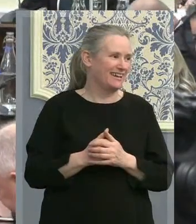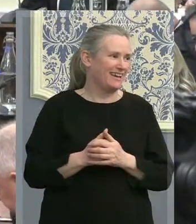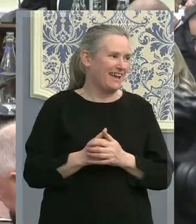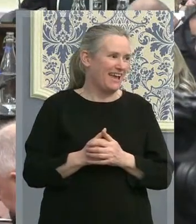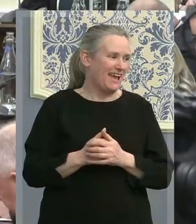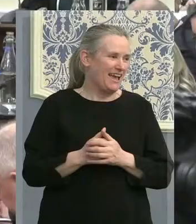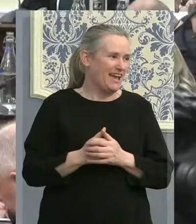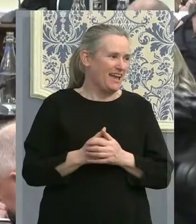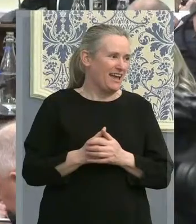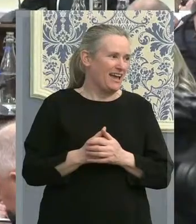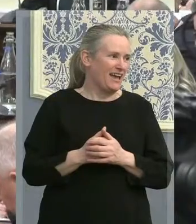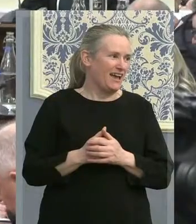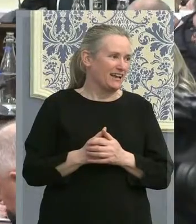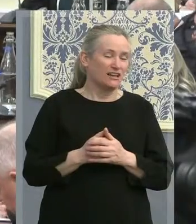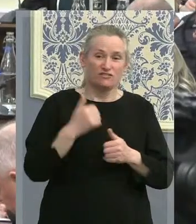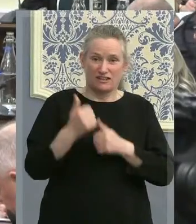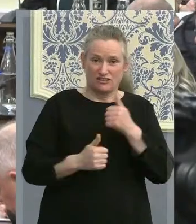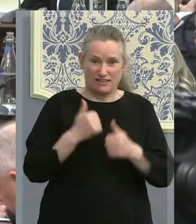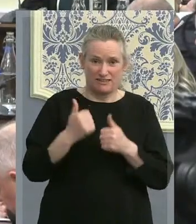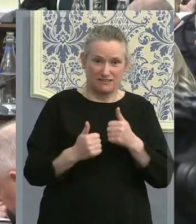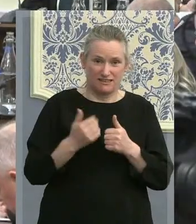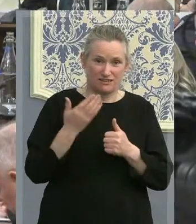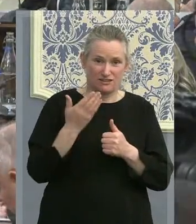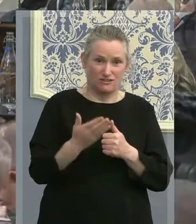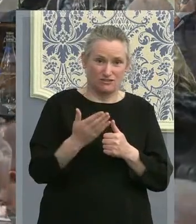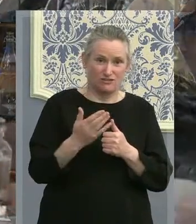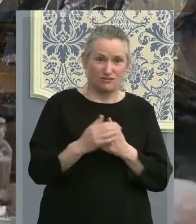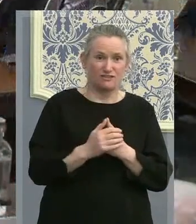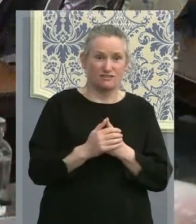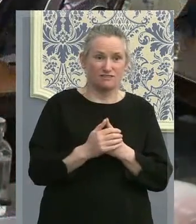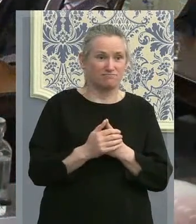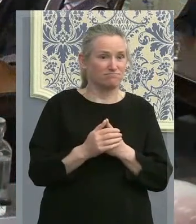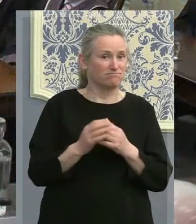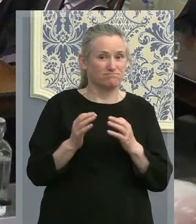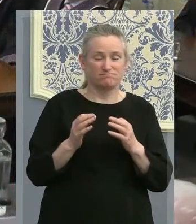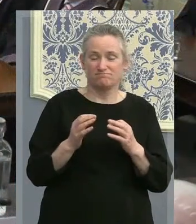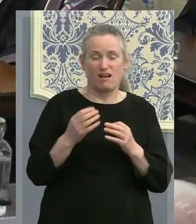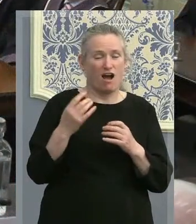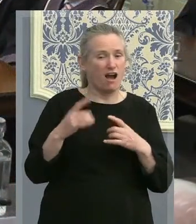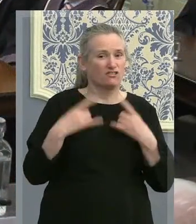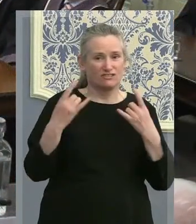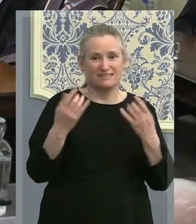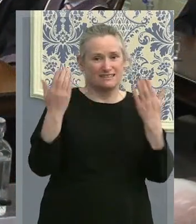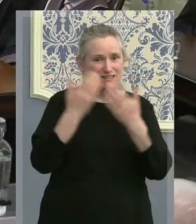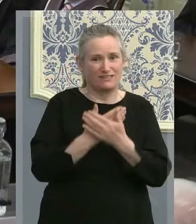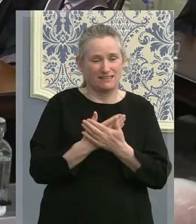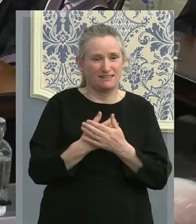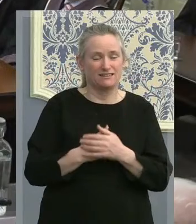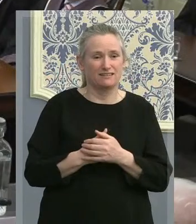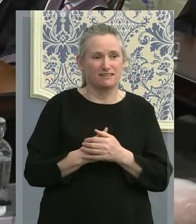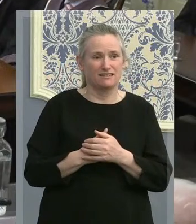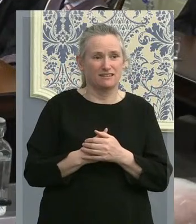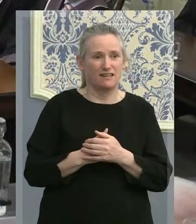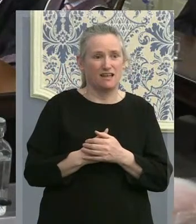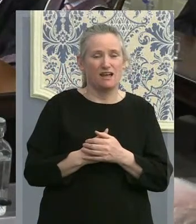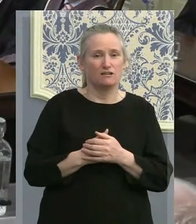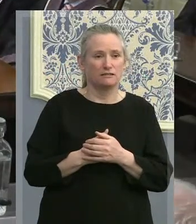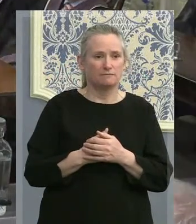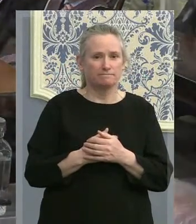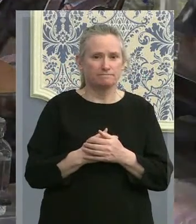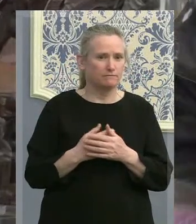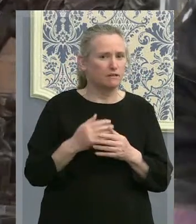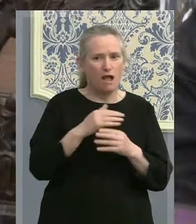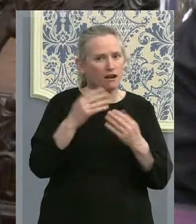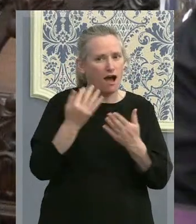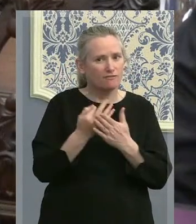may, congratulate you on the singular honour this evening. It is not awarded lightly, or